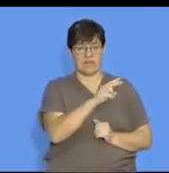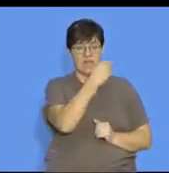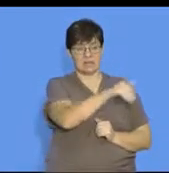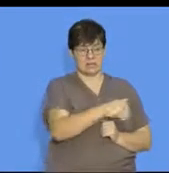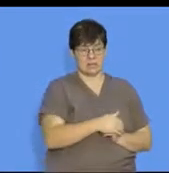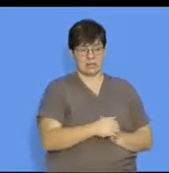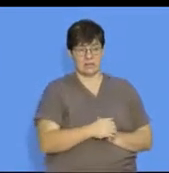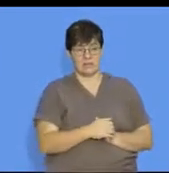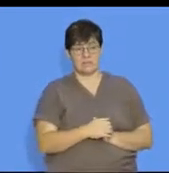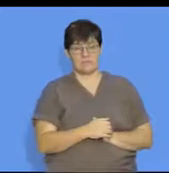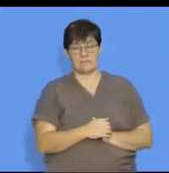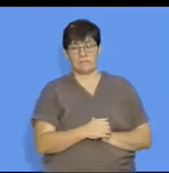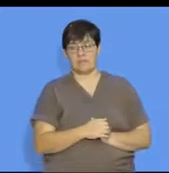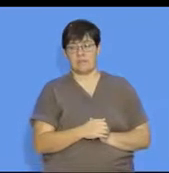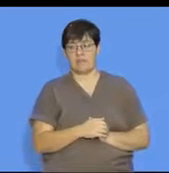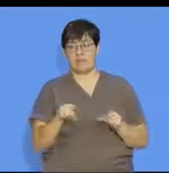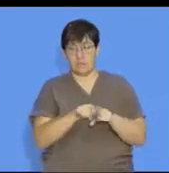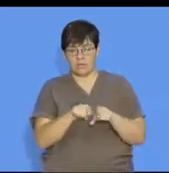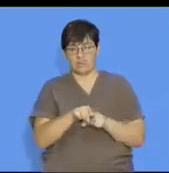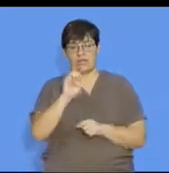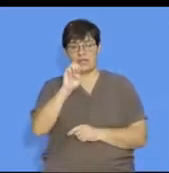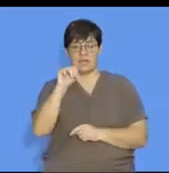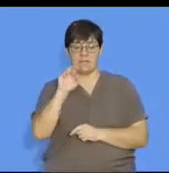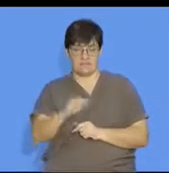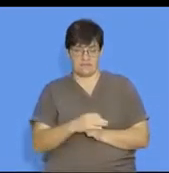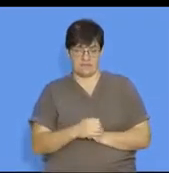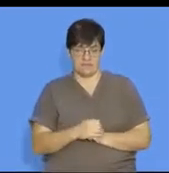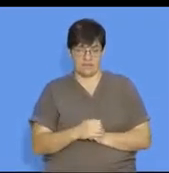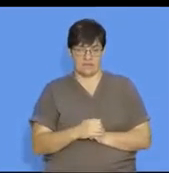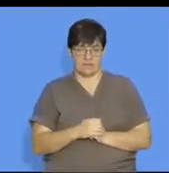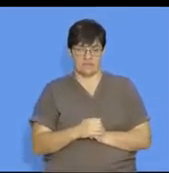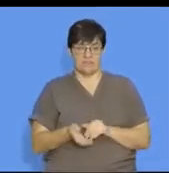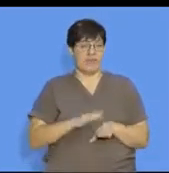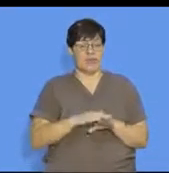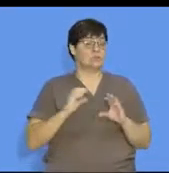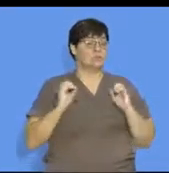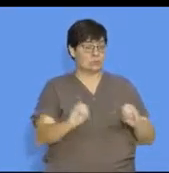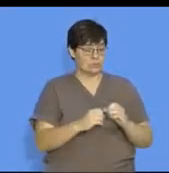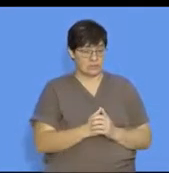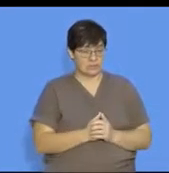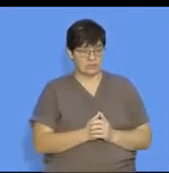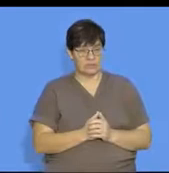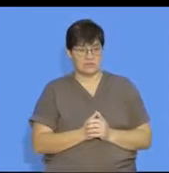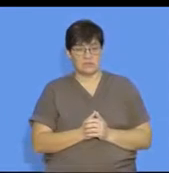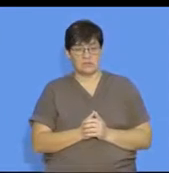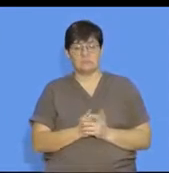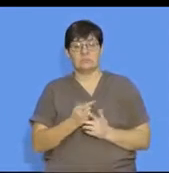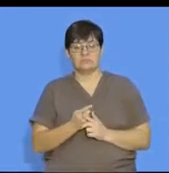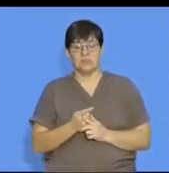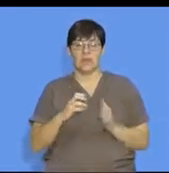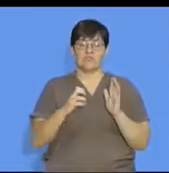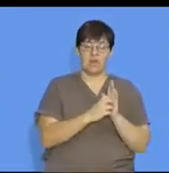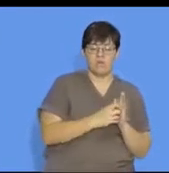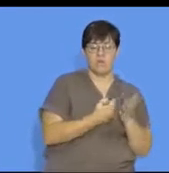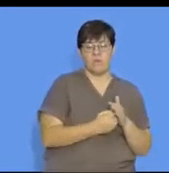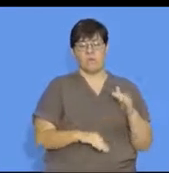or V load equals to the EMF. So when there is no current in the circuit, the intercept of the graph,